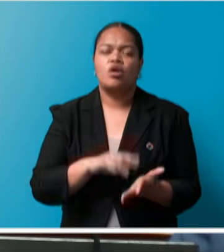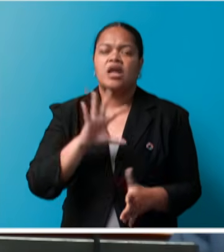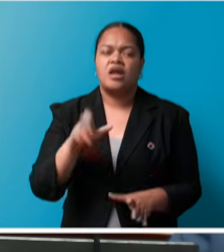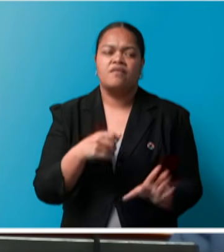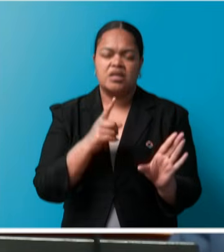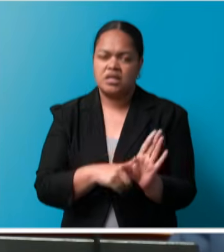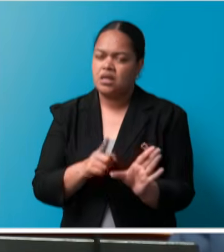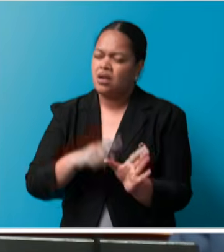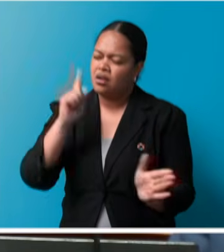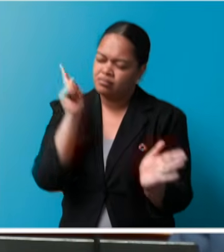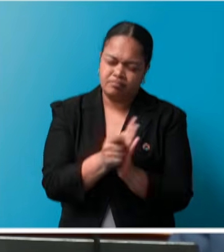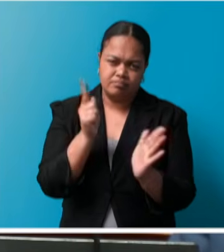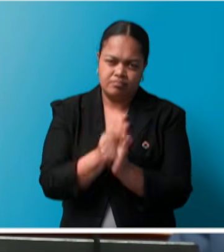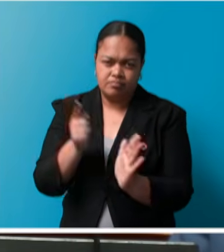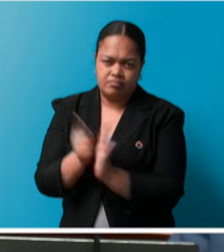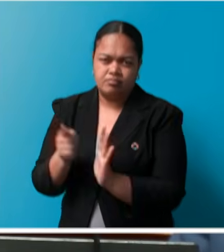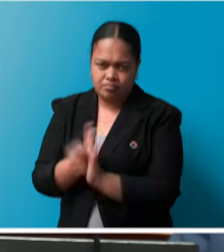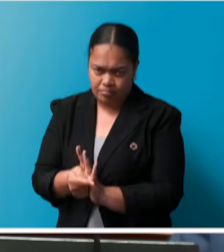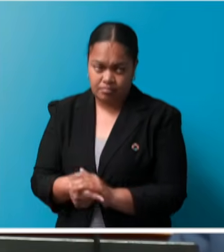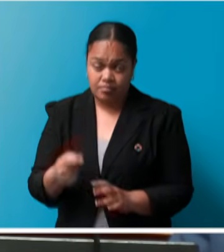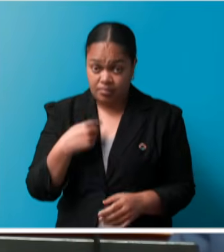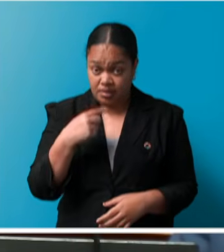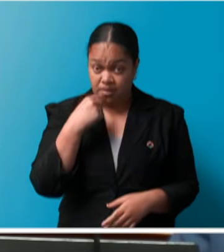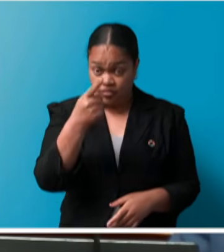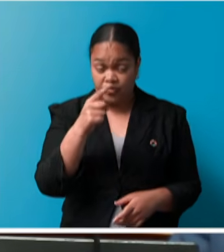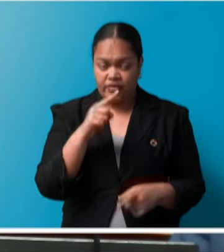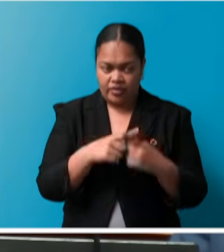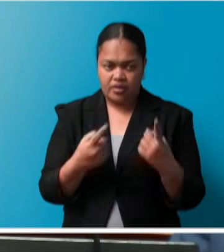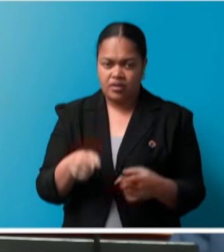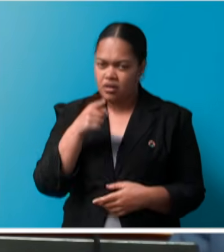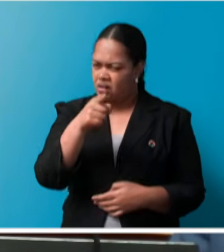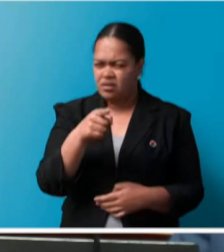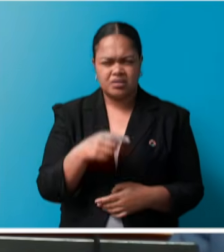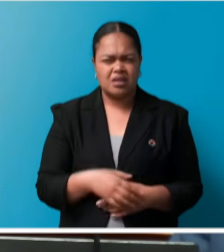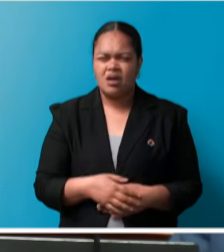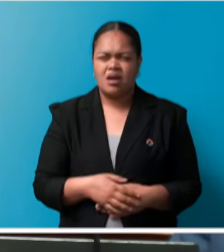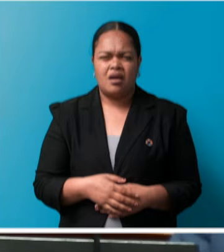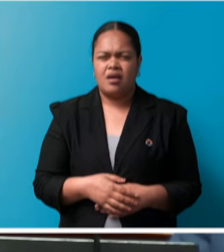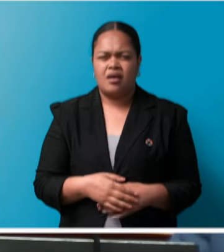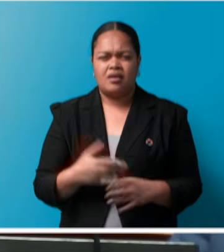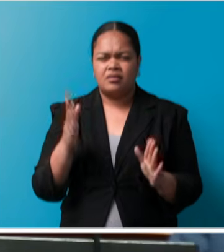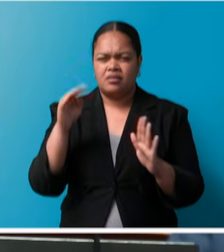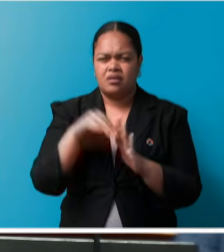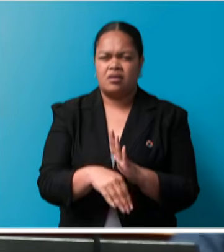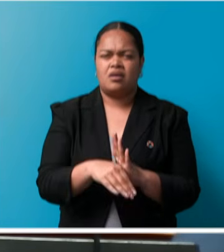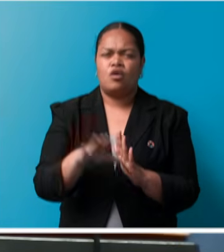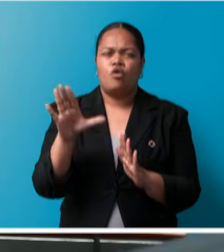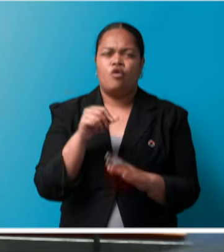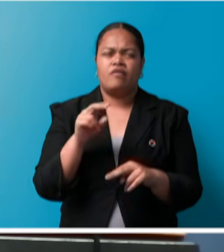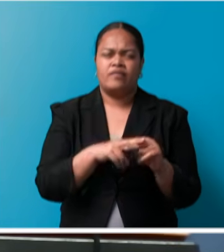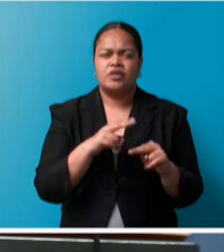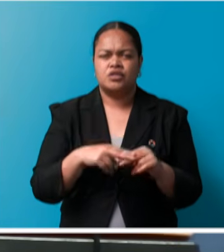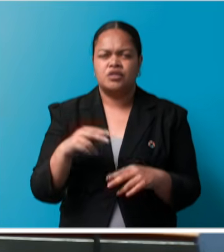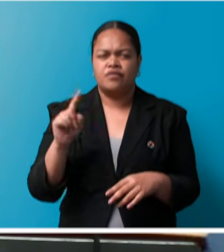immediately. And I'll tell you one thing, that was the downfall of the Fiji First. 8 years